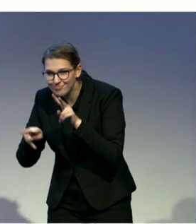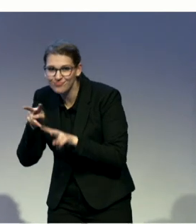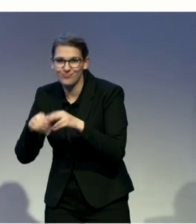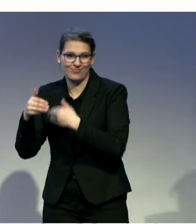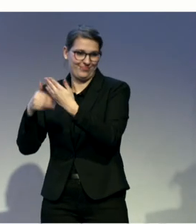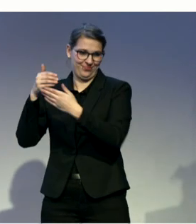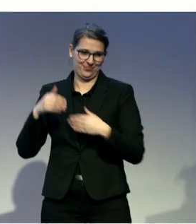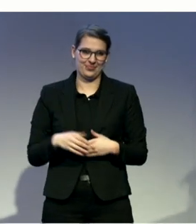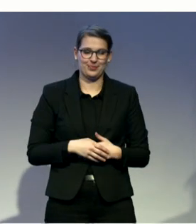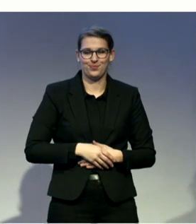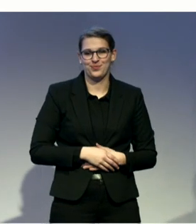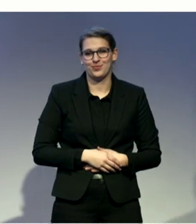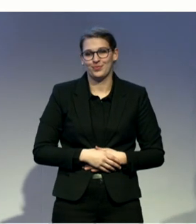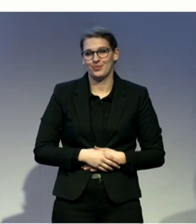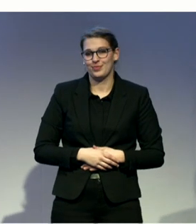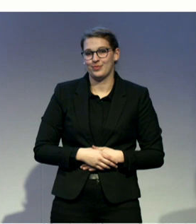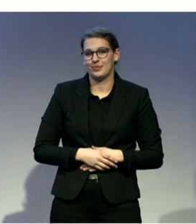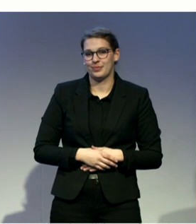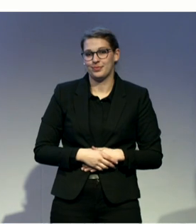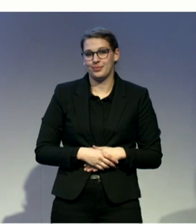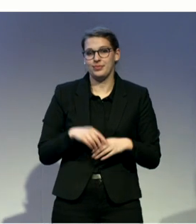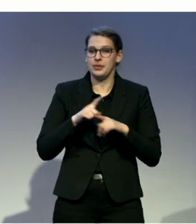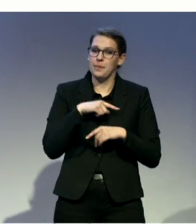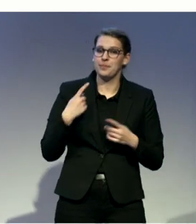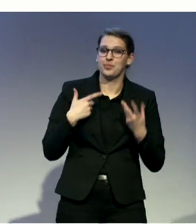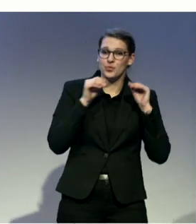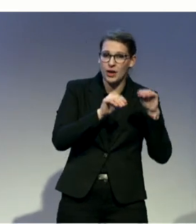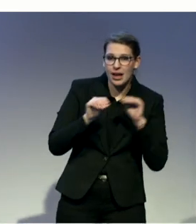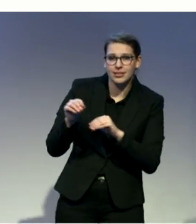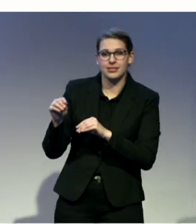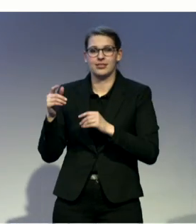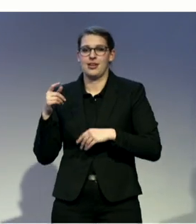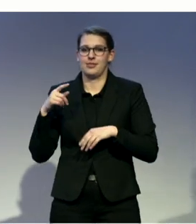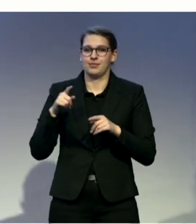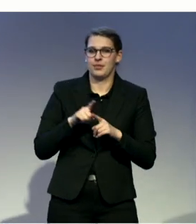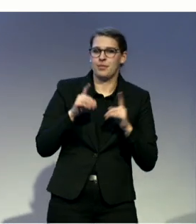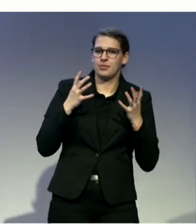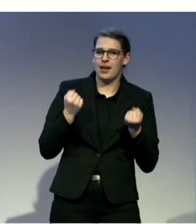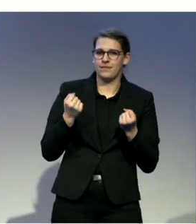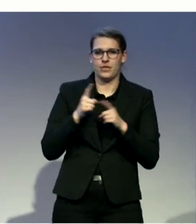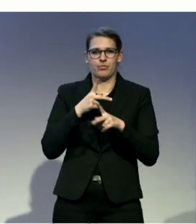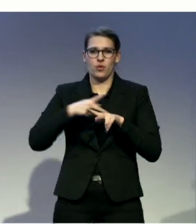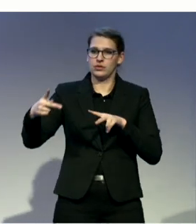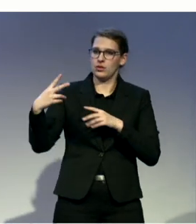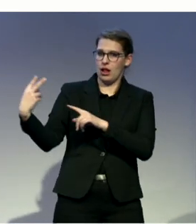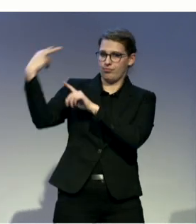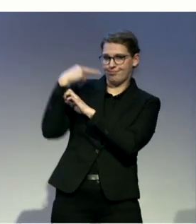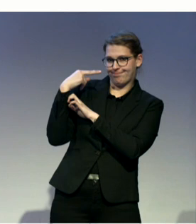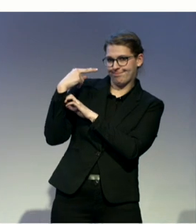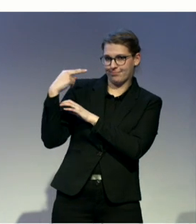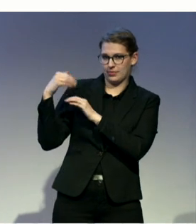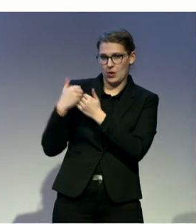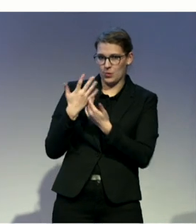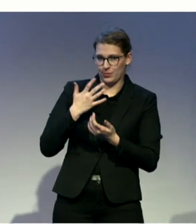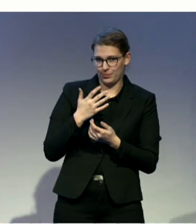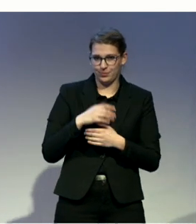get motivated people, and we have a supervision system, a professional system of supervision in place once per month for